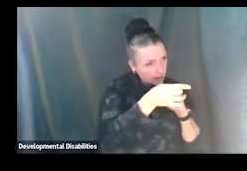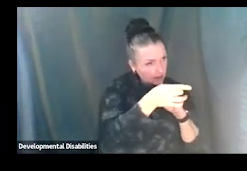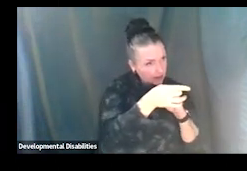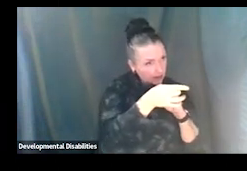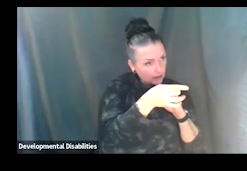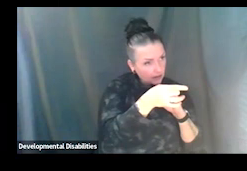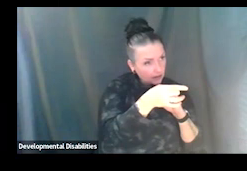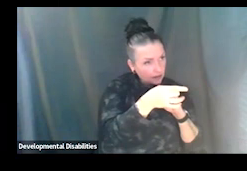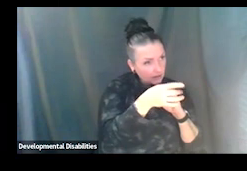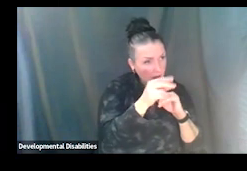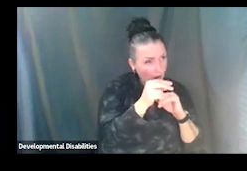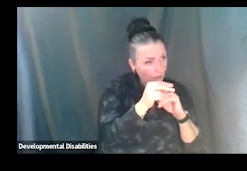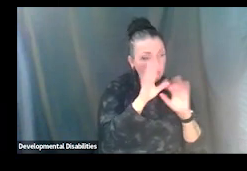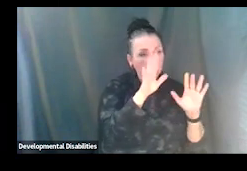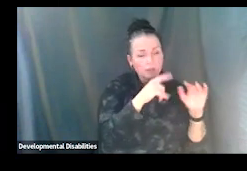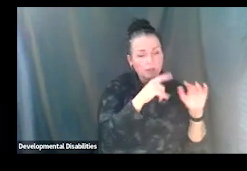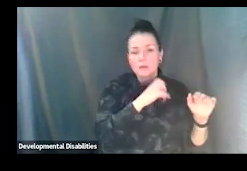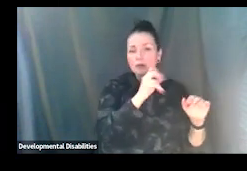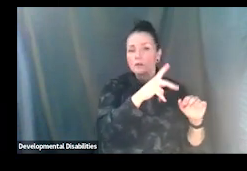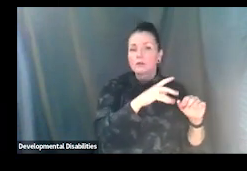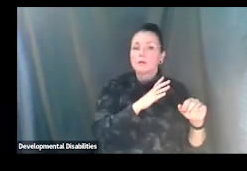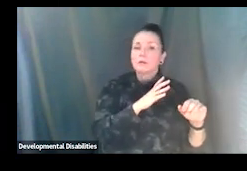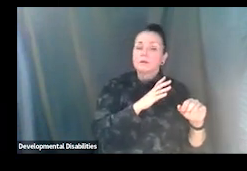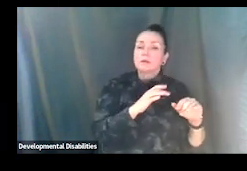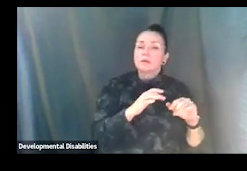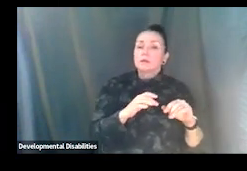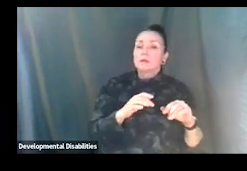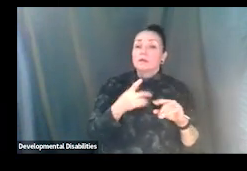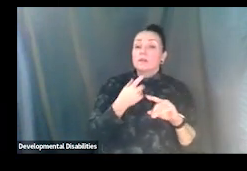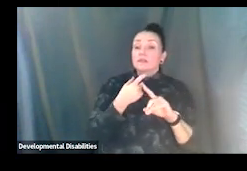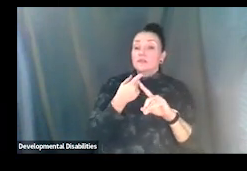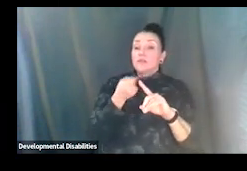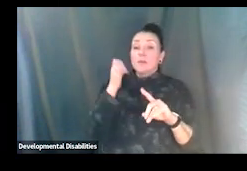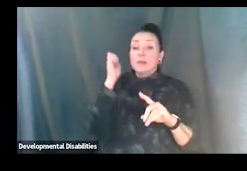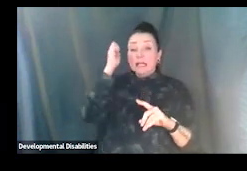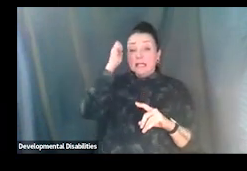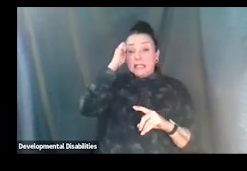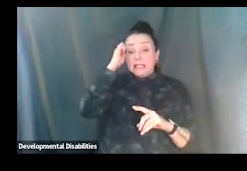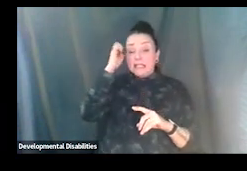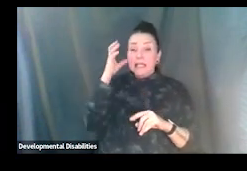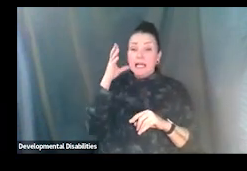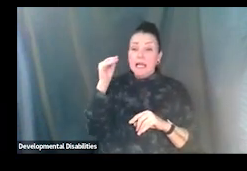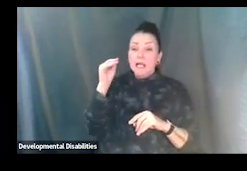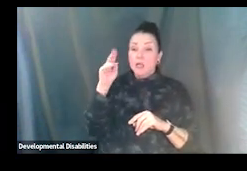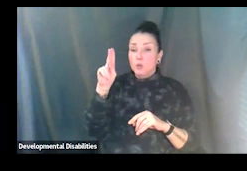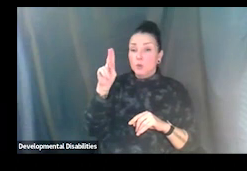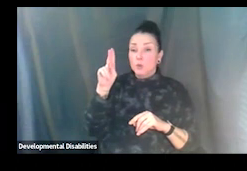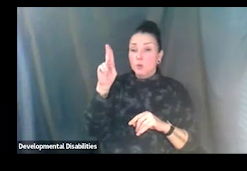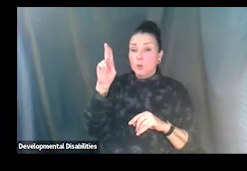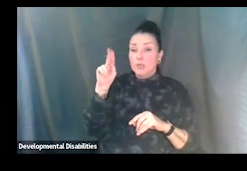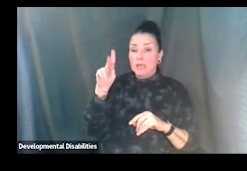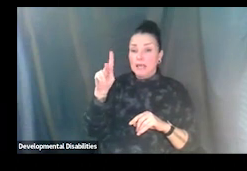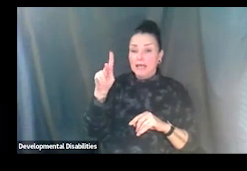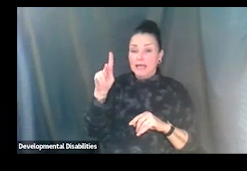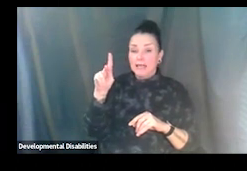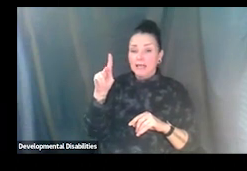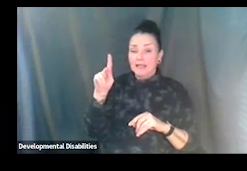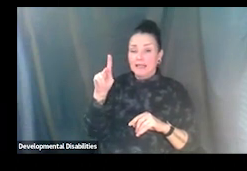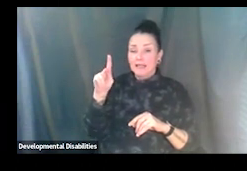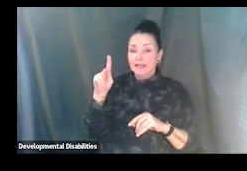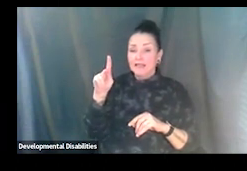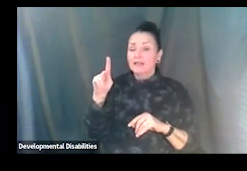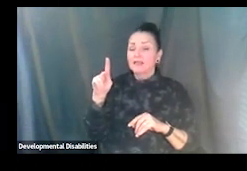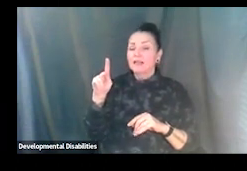So one study from several researchers in Europe, including England, Emily Siminoff was the first author. It was published, and I think this was